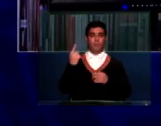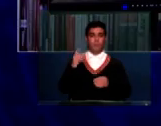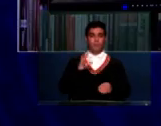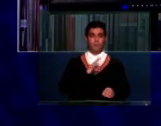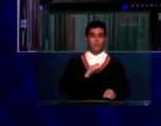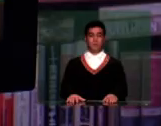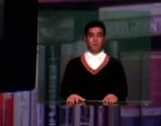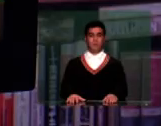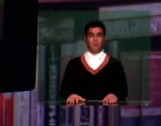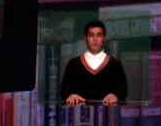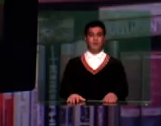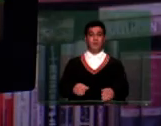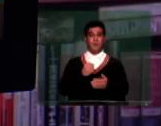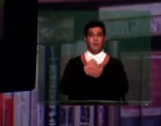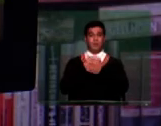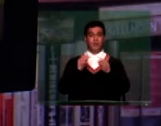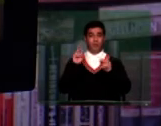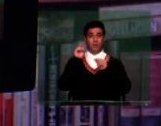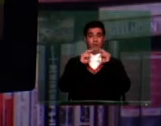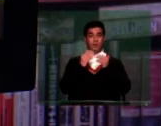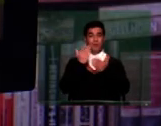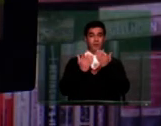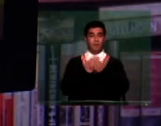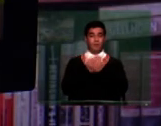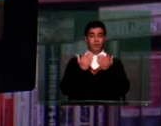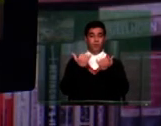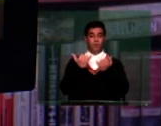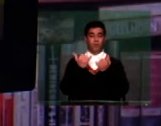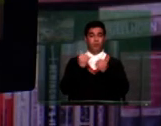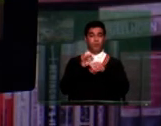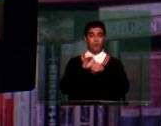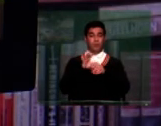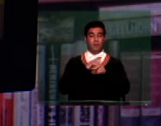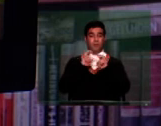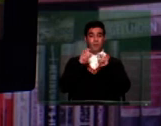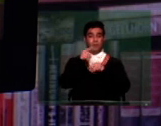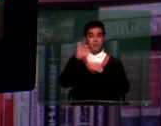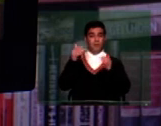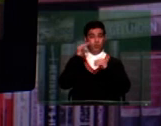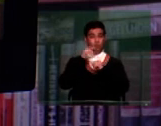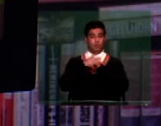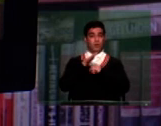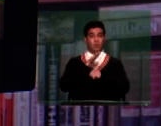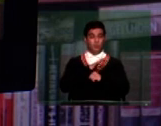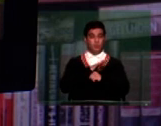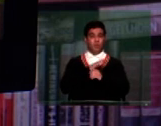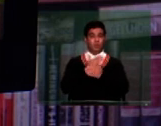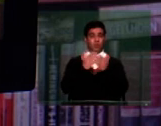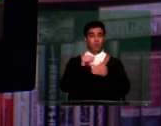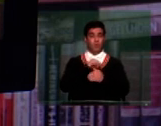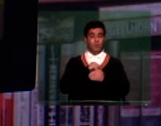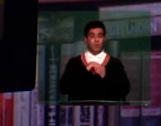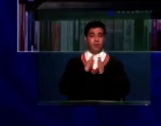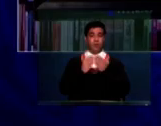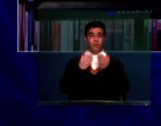bo'ldi. Aziz o'quvchilar, agar biz bugungi o'tgan mavzumiz sizga tushunarli bo'lgan bo'lsa, o'zingiz